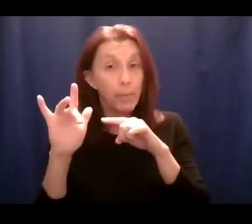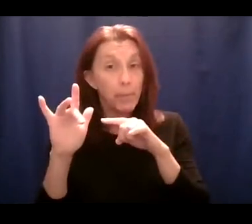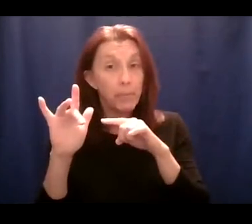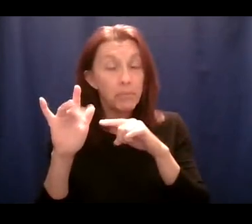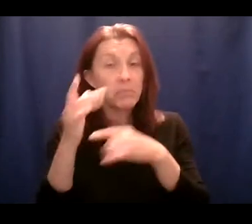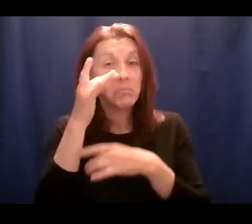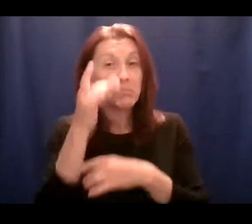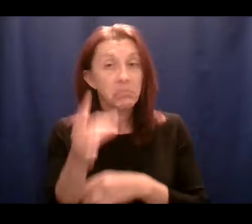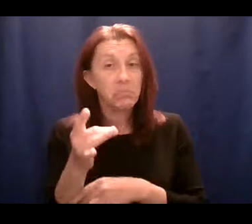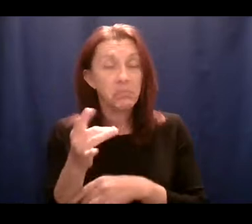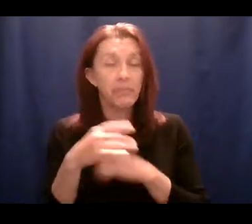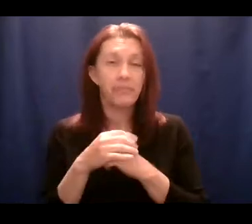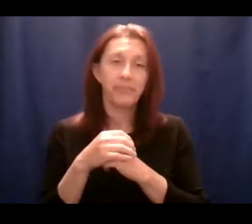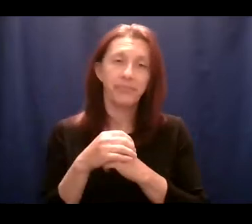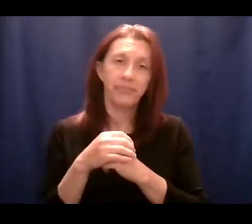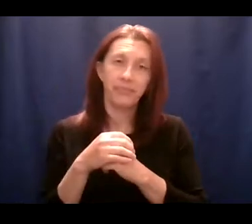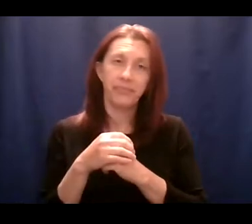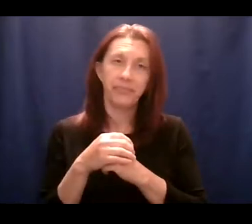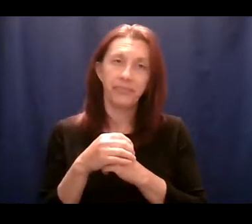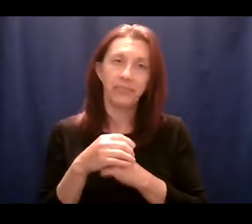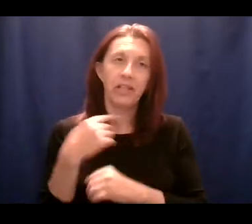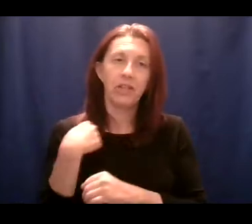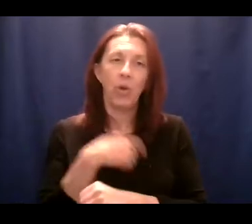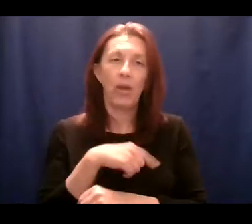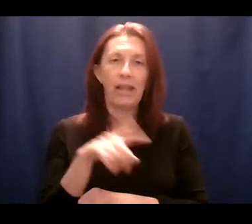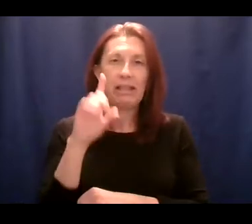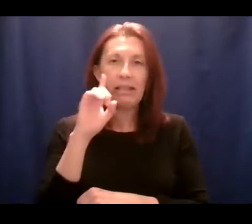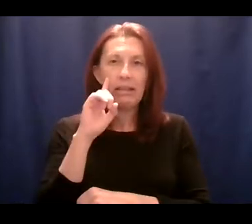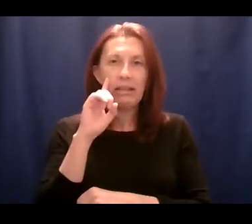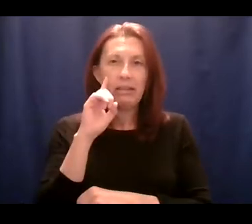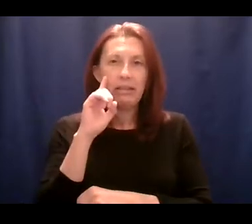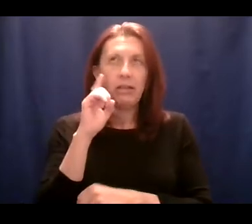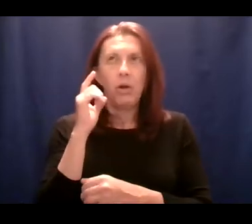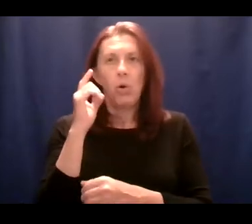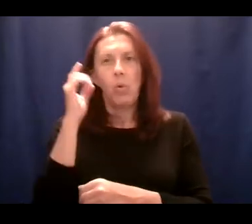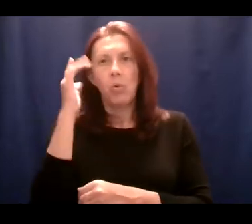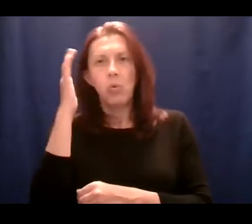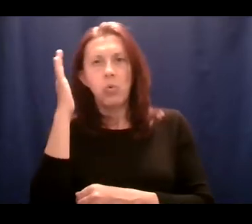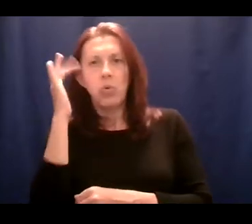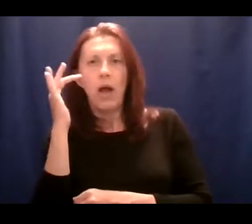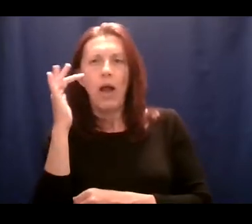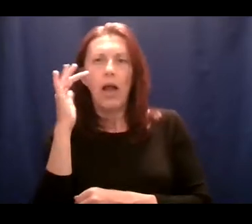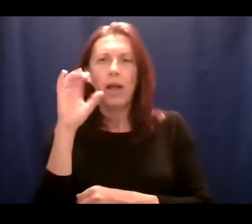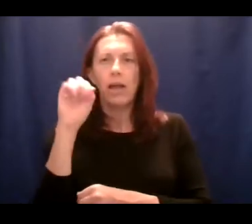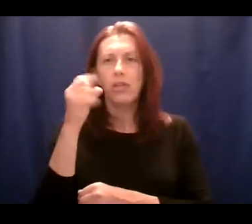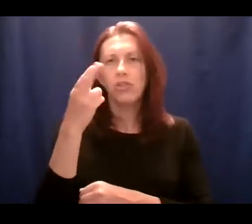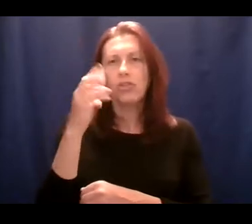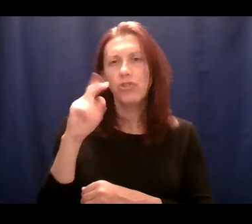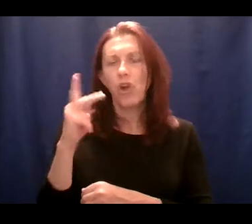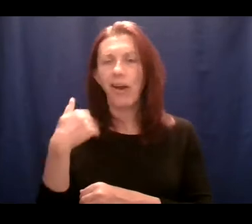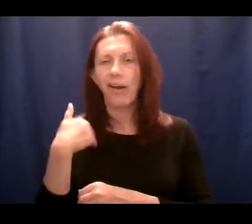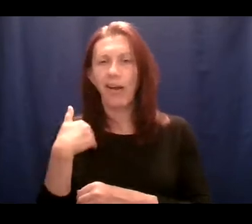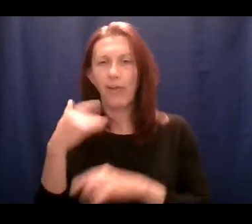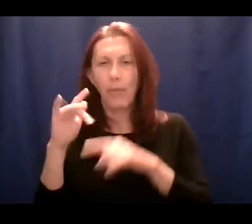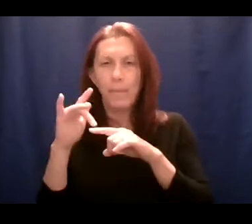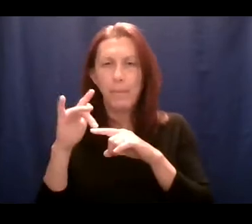really interesting. So when we think about why a shark might have pointy or maybe flatter teeth, I want us to think